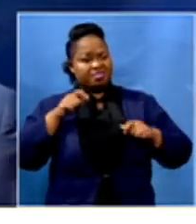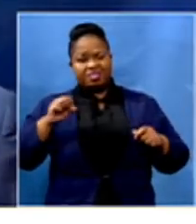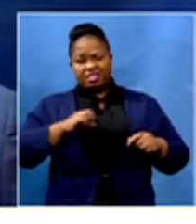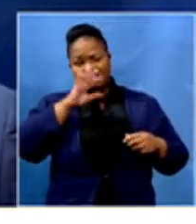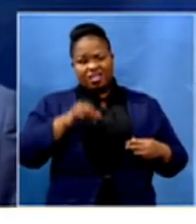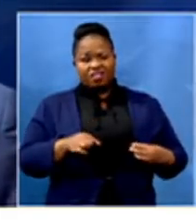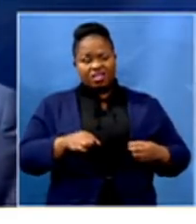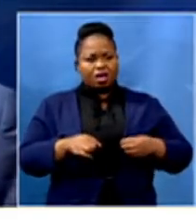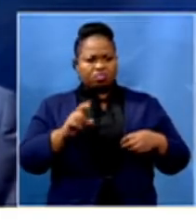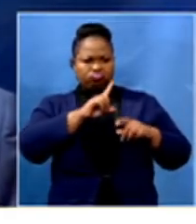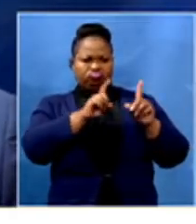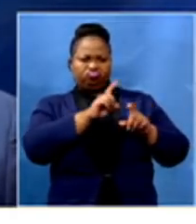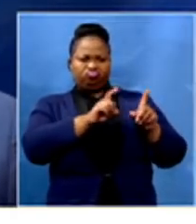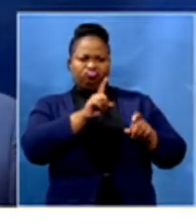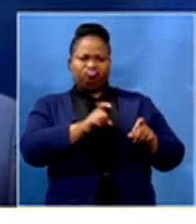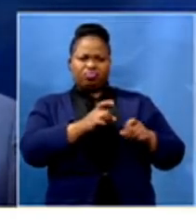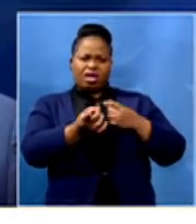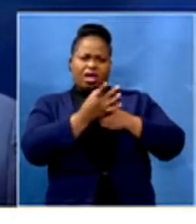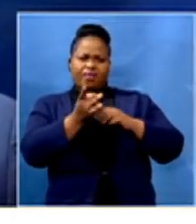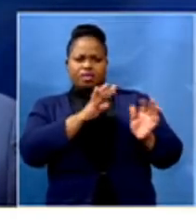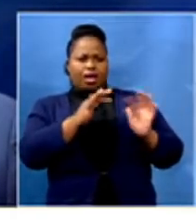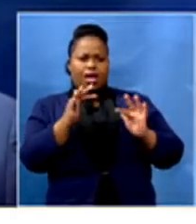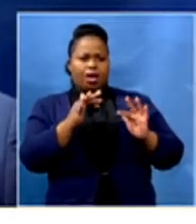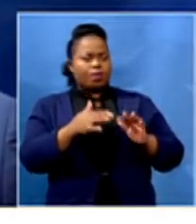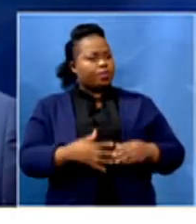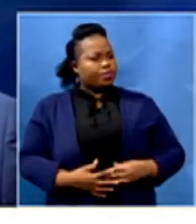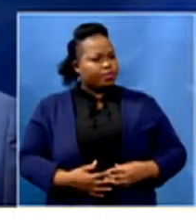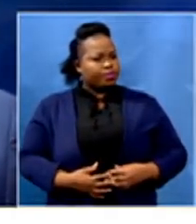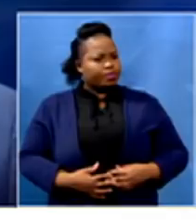Africans are questioning this advice and the way things are moving right now.